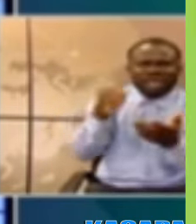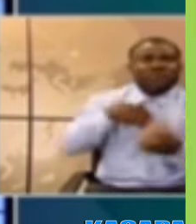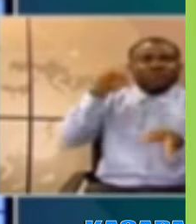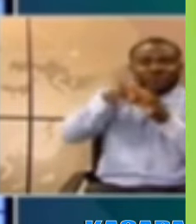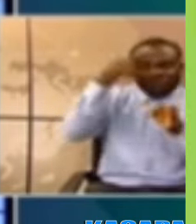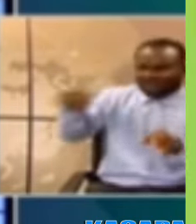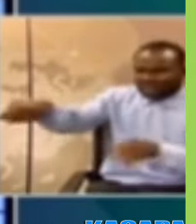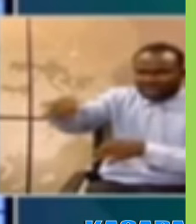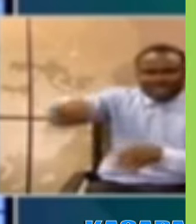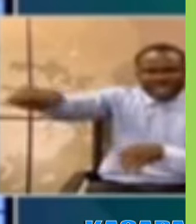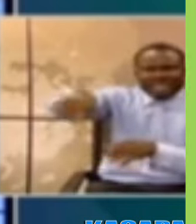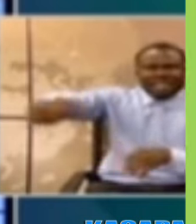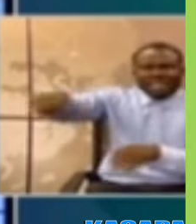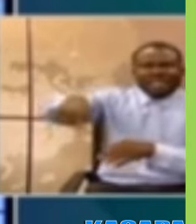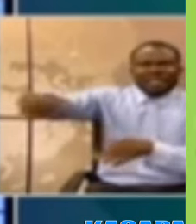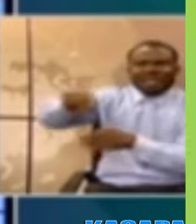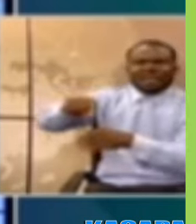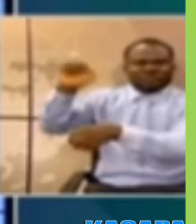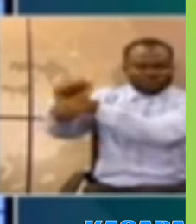themselves, make merry,